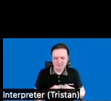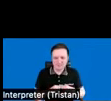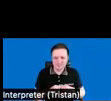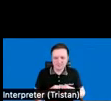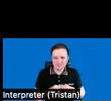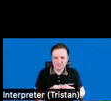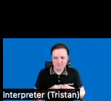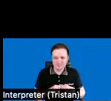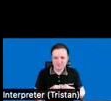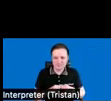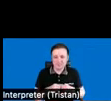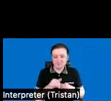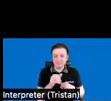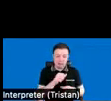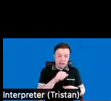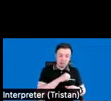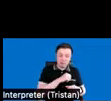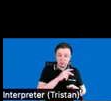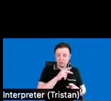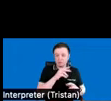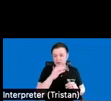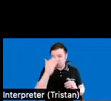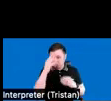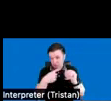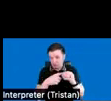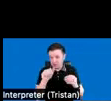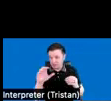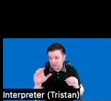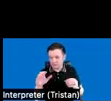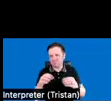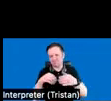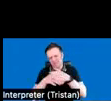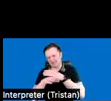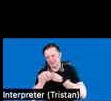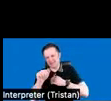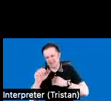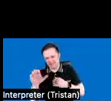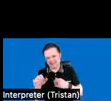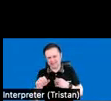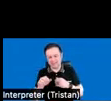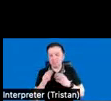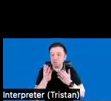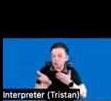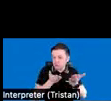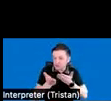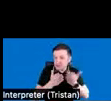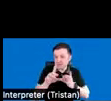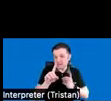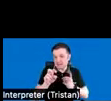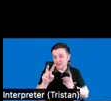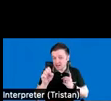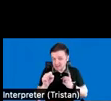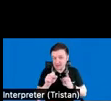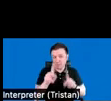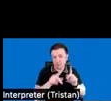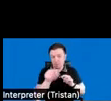Along the attitudes and knowledge of others, access to AAC, meaning both services and devices, was from the perspective of people who